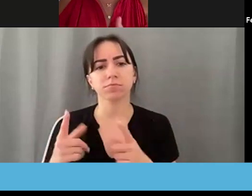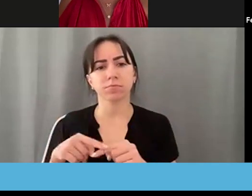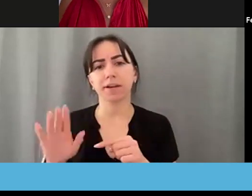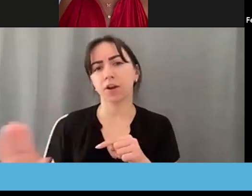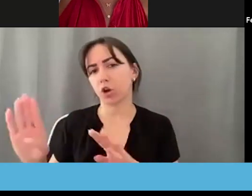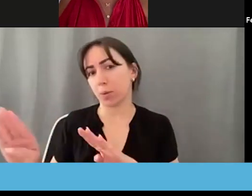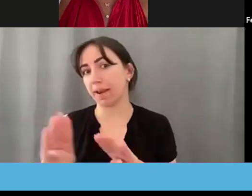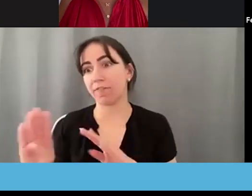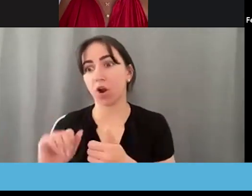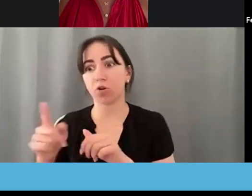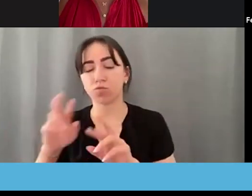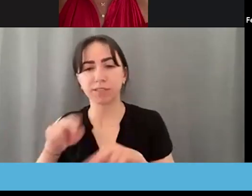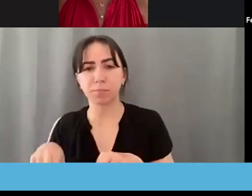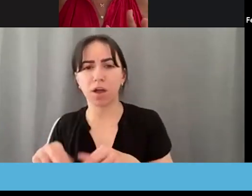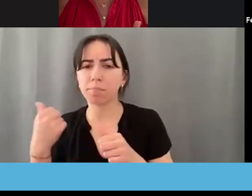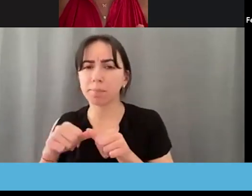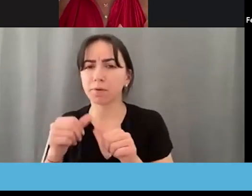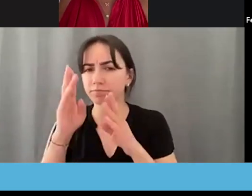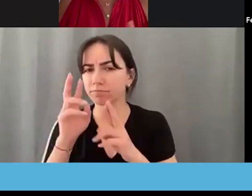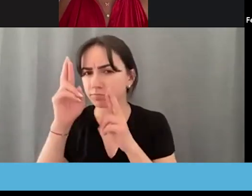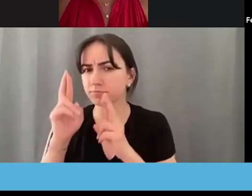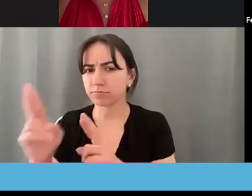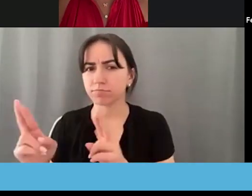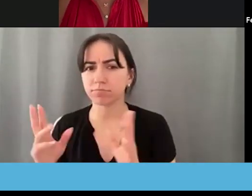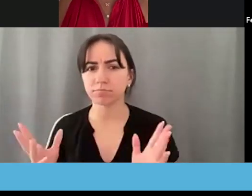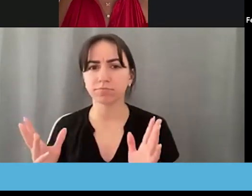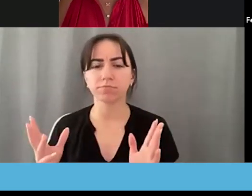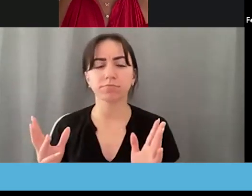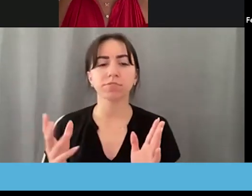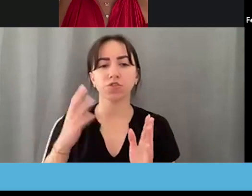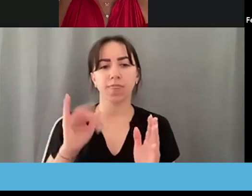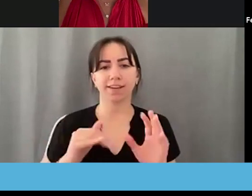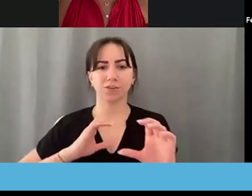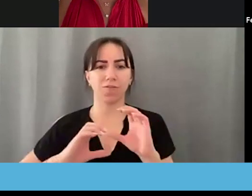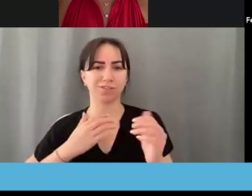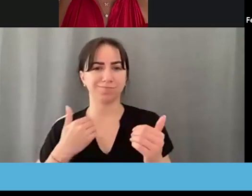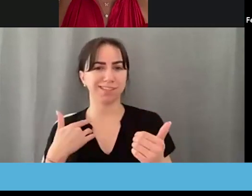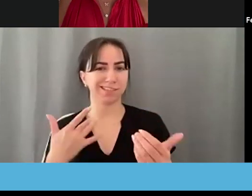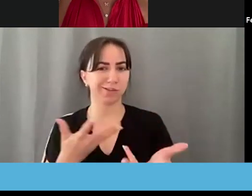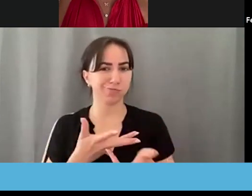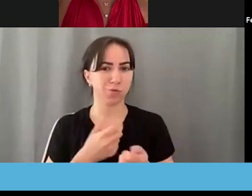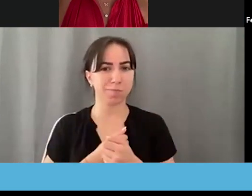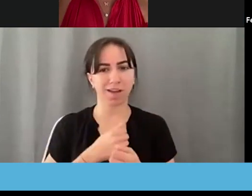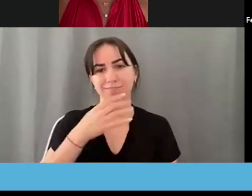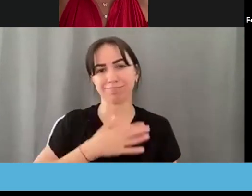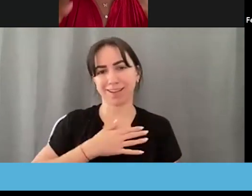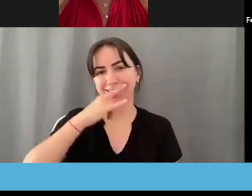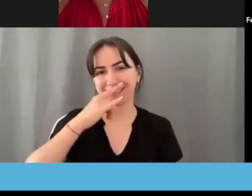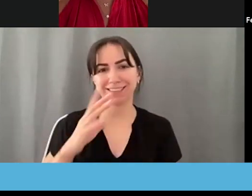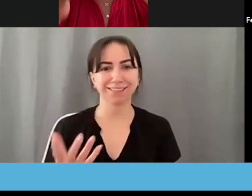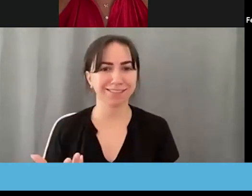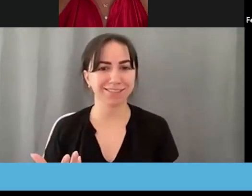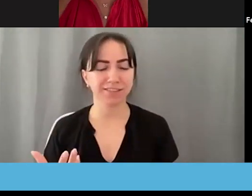however she's responding. So this is that's my, what the conversation that I have with my boys as well. And